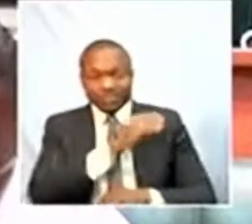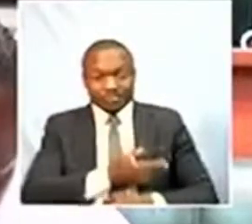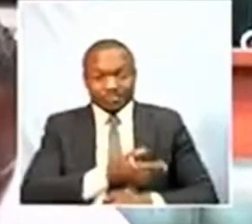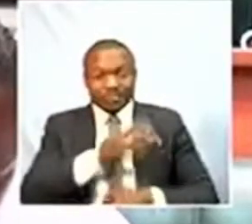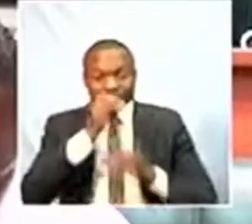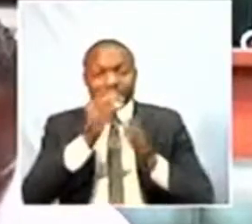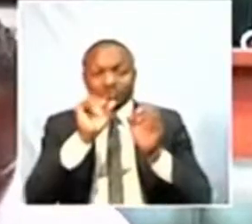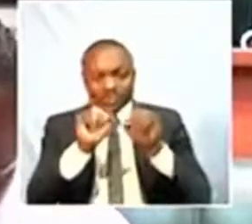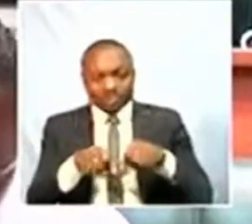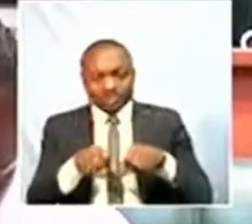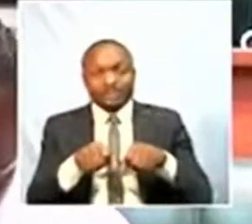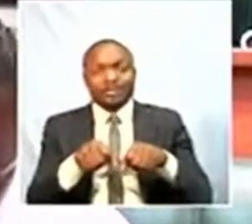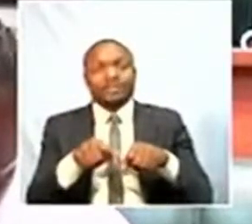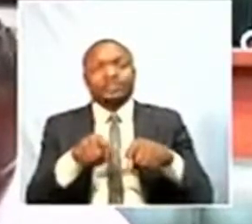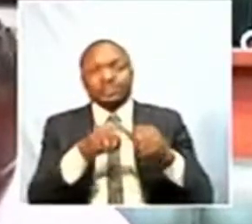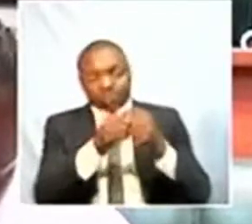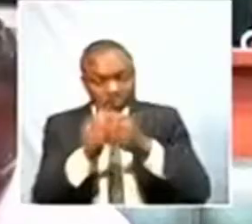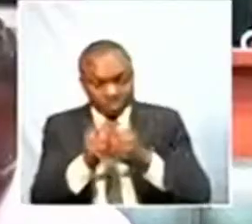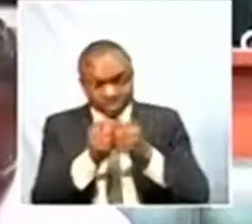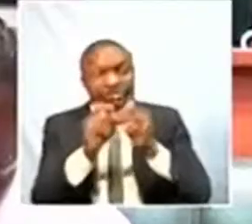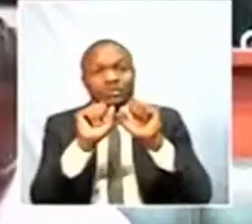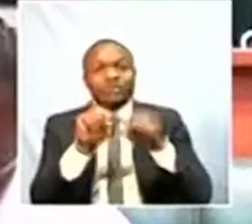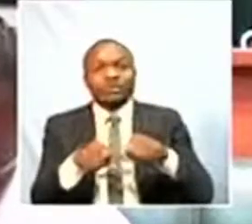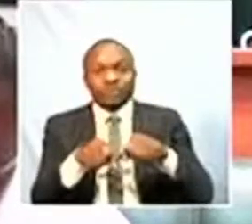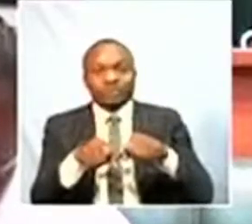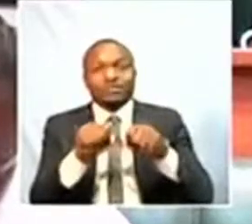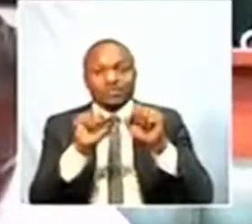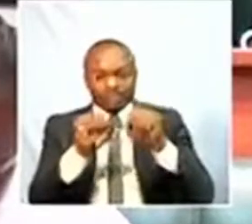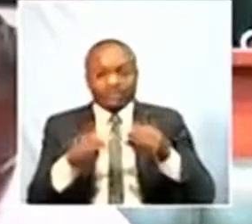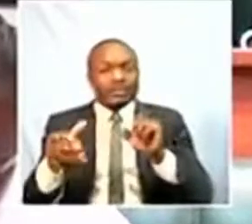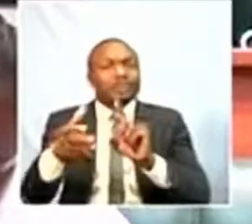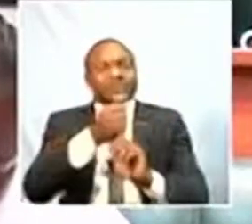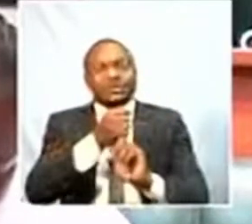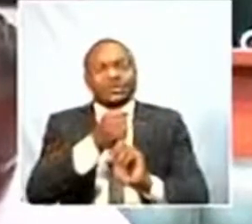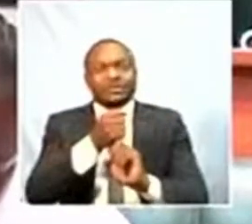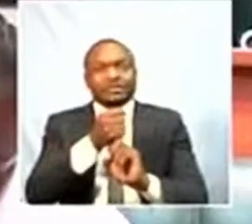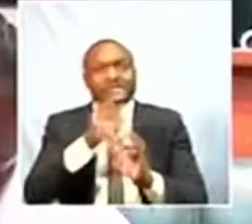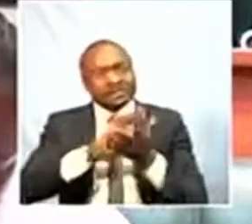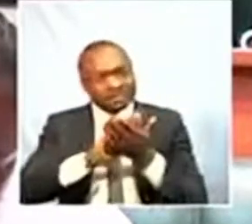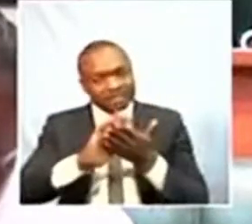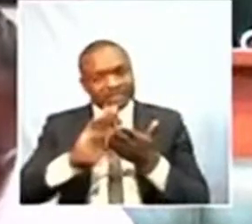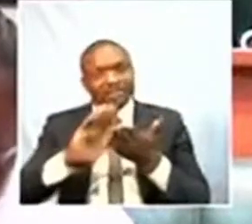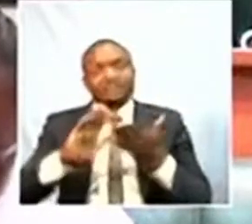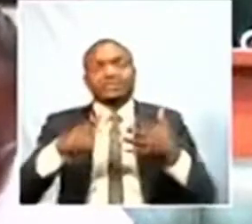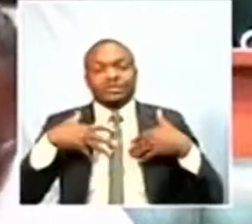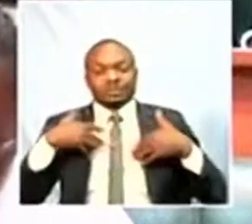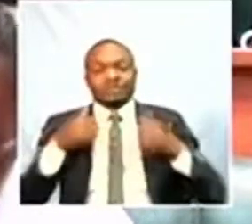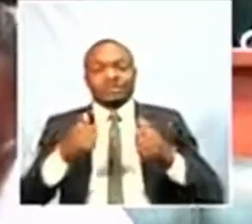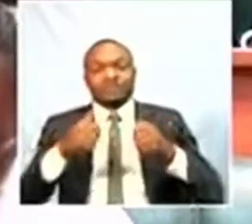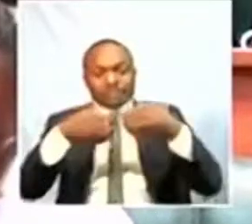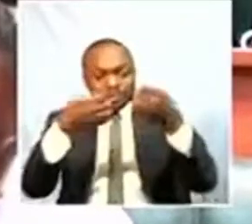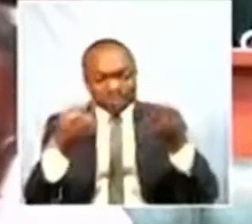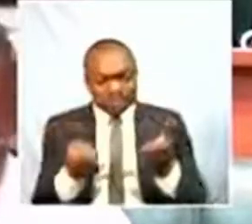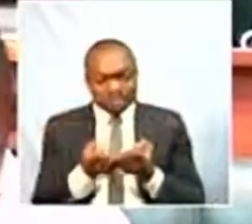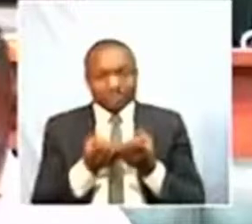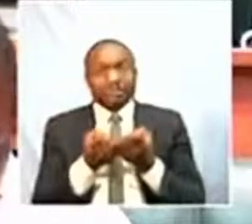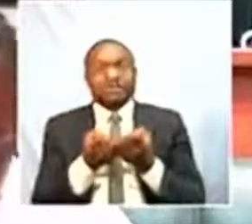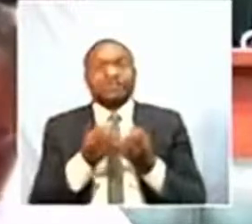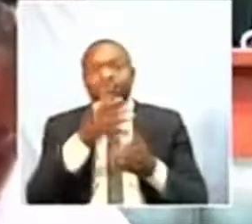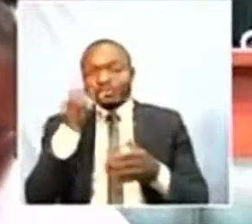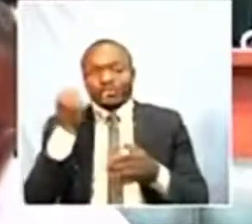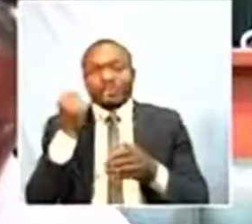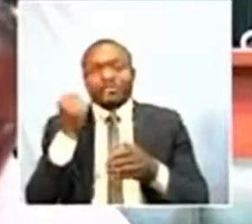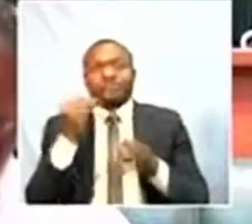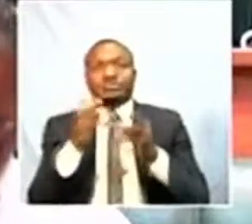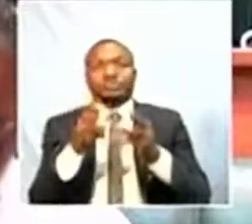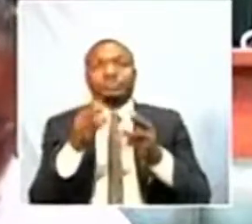can, and together we will achieve the clean, green, and healthy environment as a strategic measure to fight climate change.